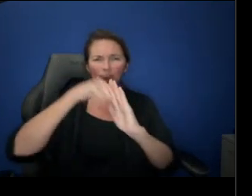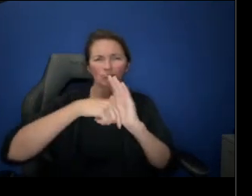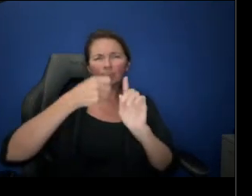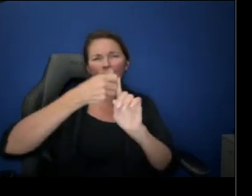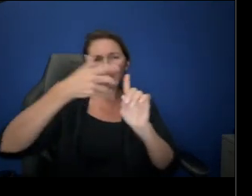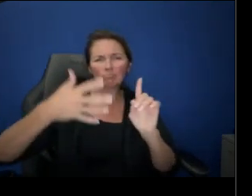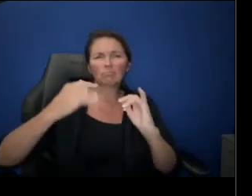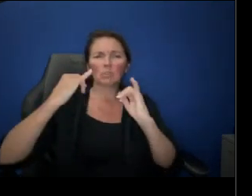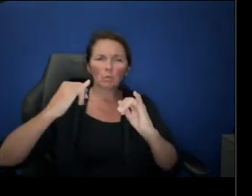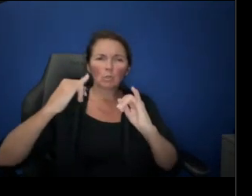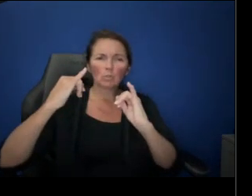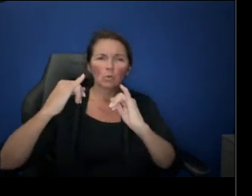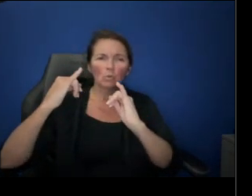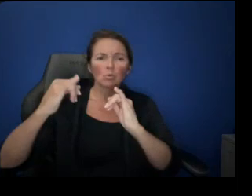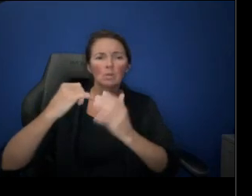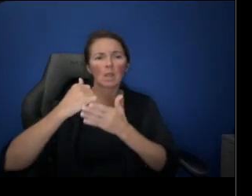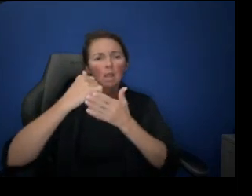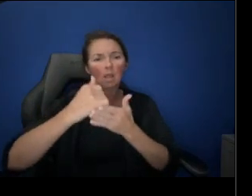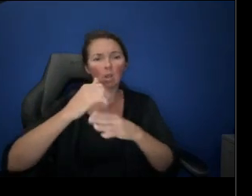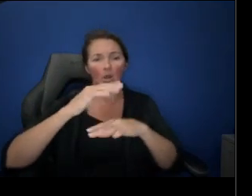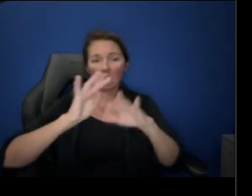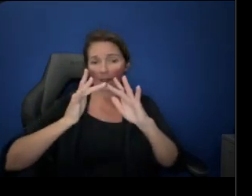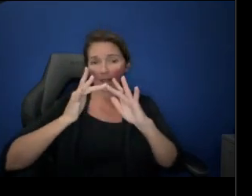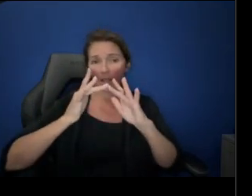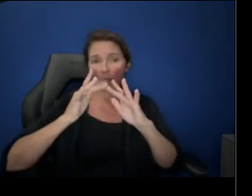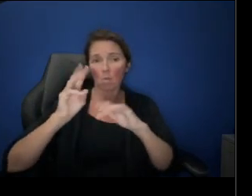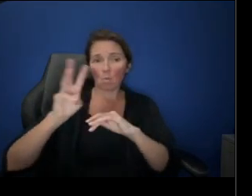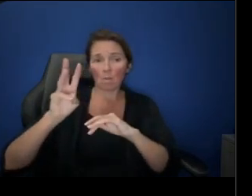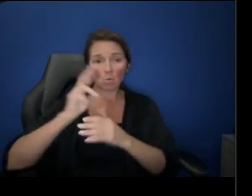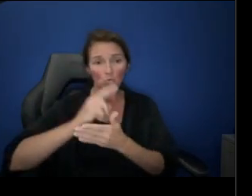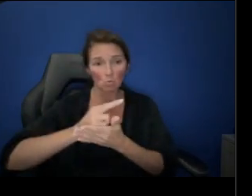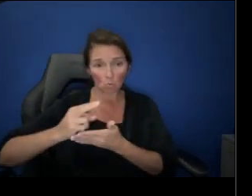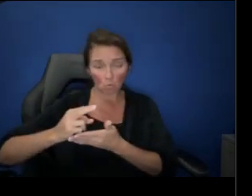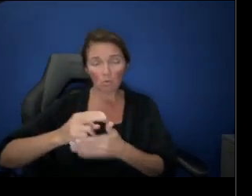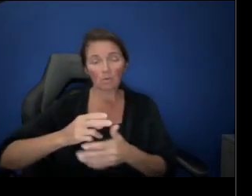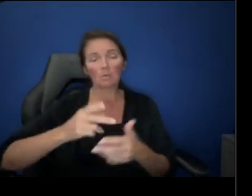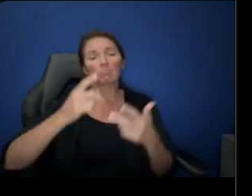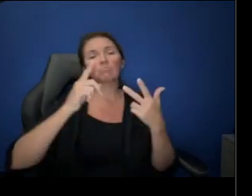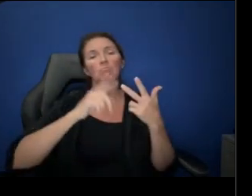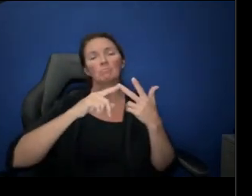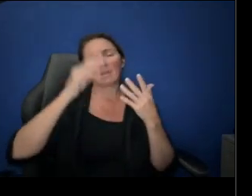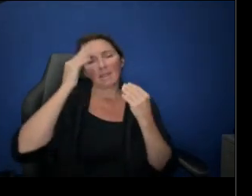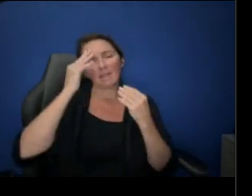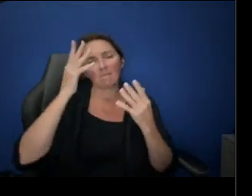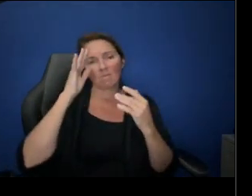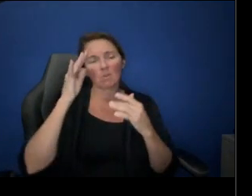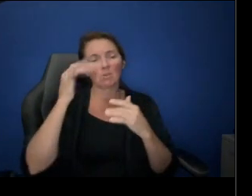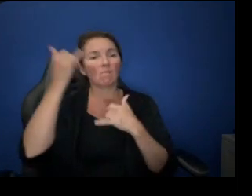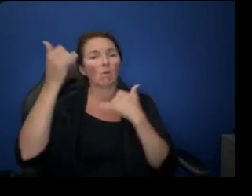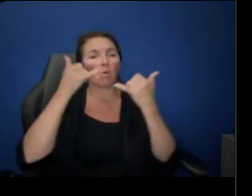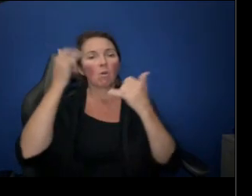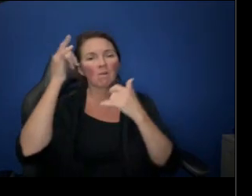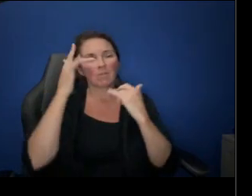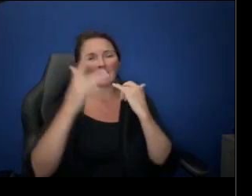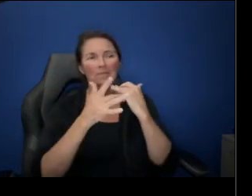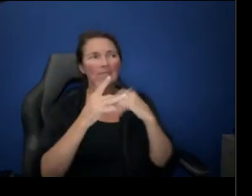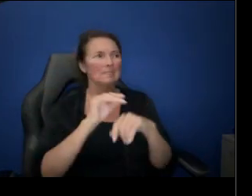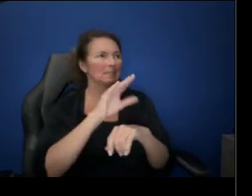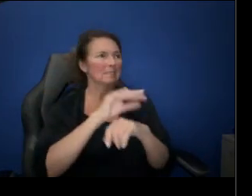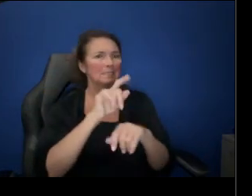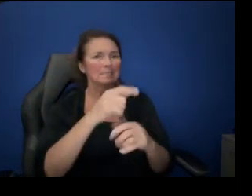instructions, helpful online web resources, and an information line for technical guidance